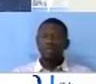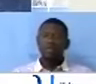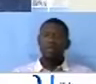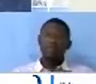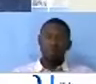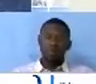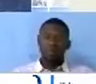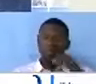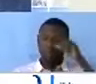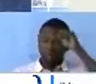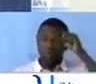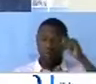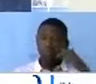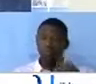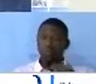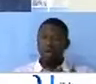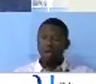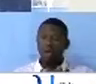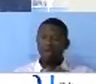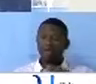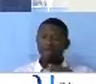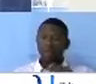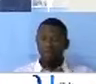expeditiously? Yes.